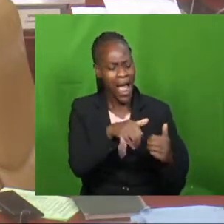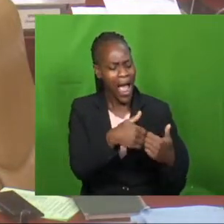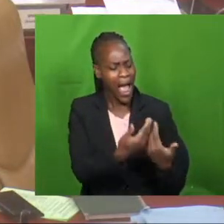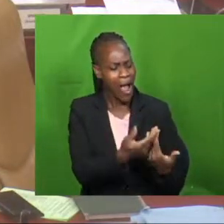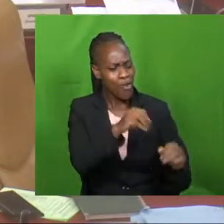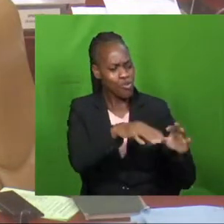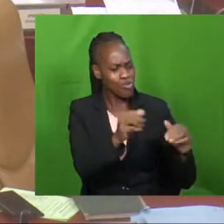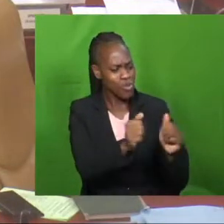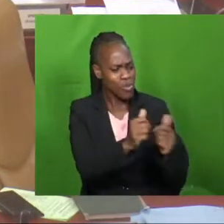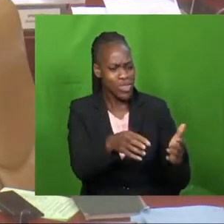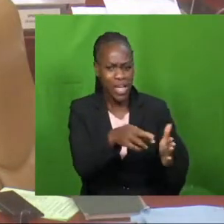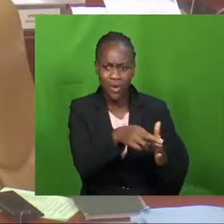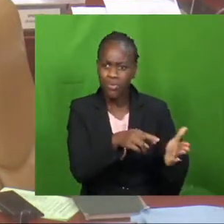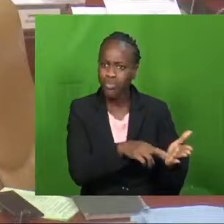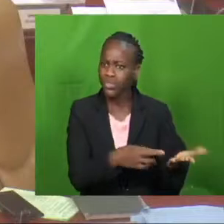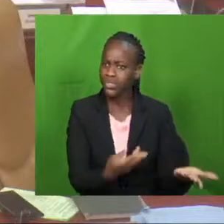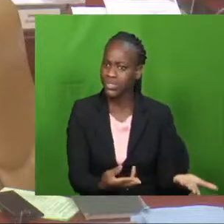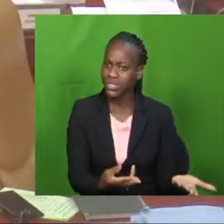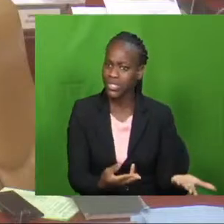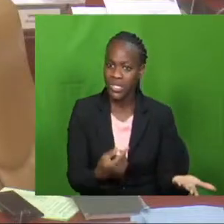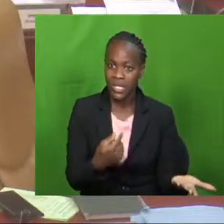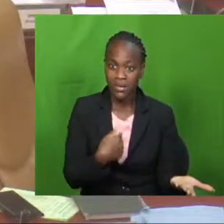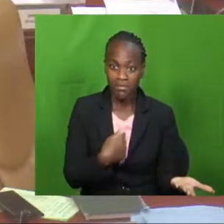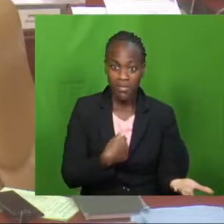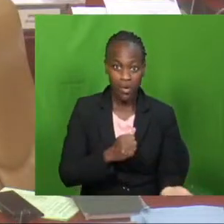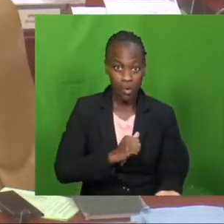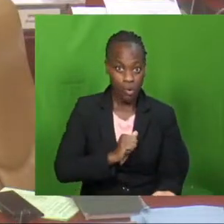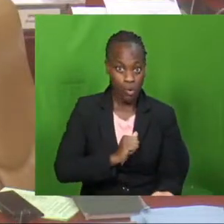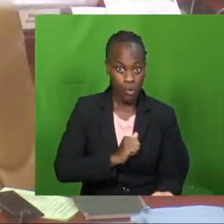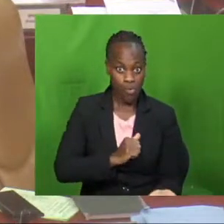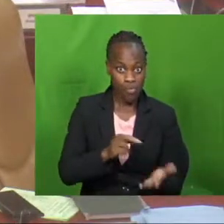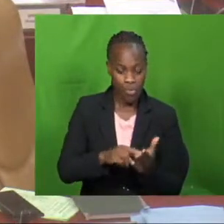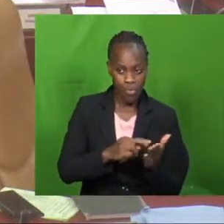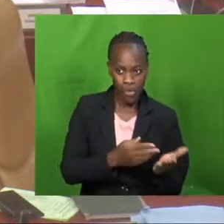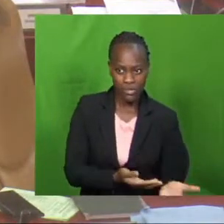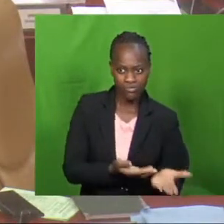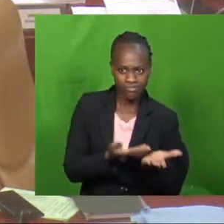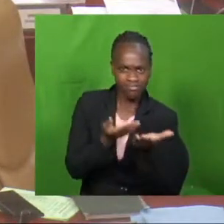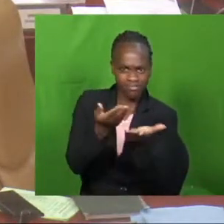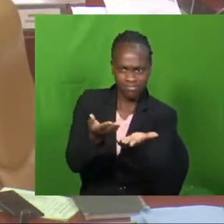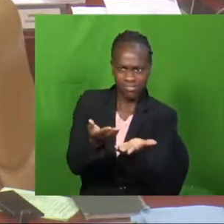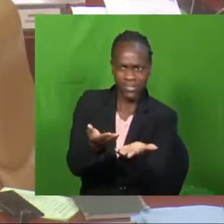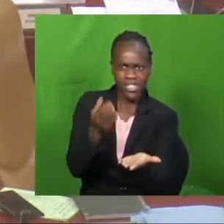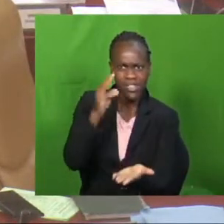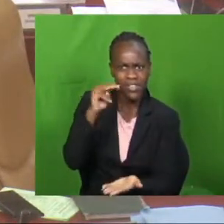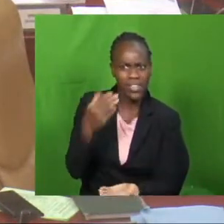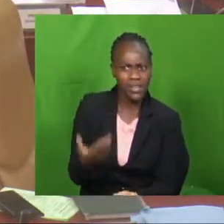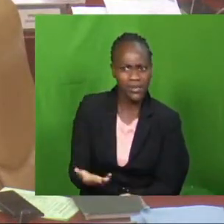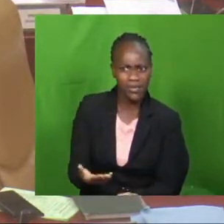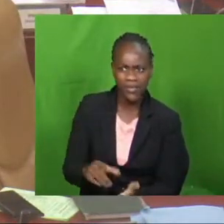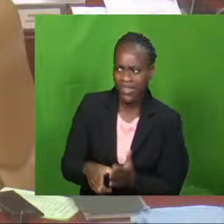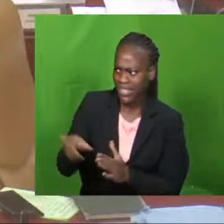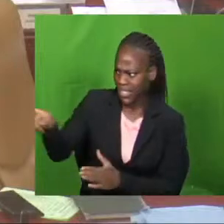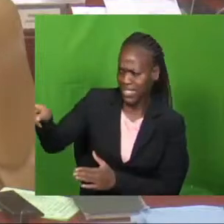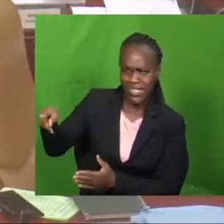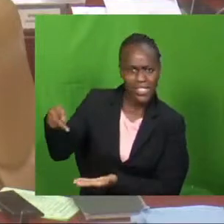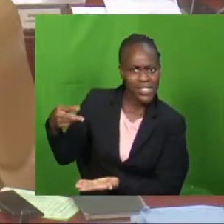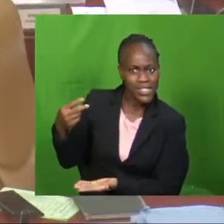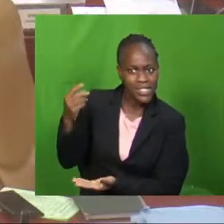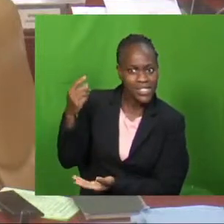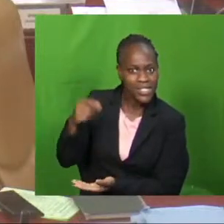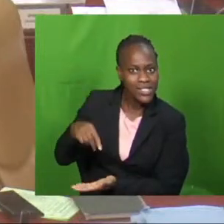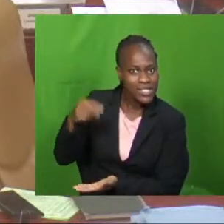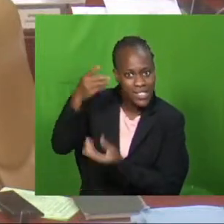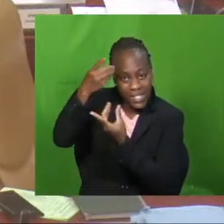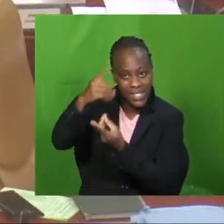contribute without the report? So I volunteered my own report and I walked there to give it to him. Then he chose to get up